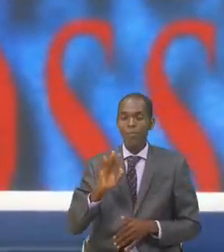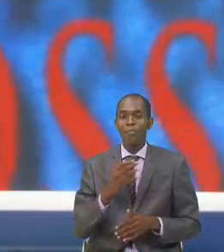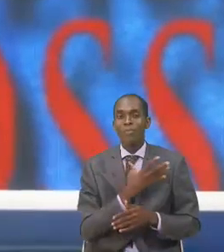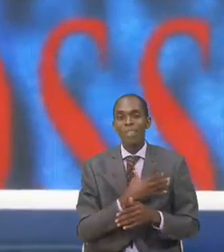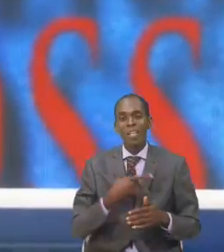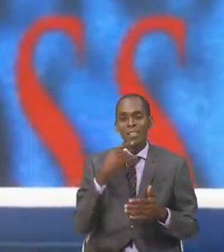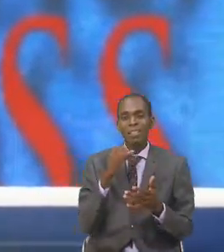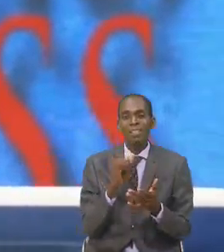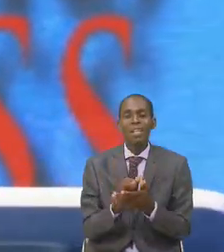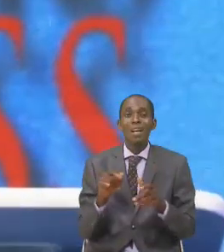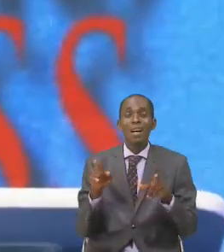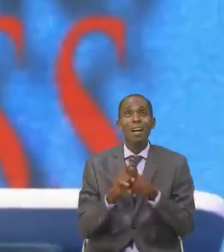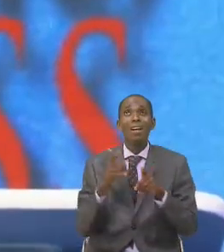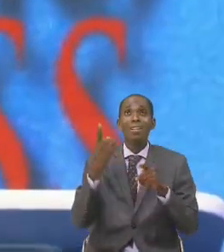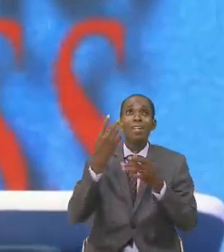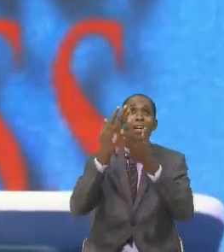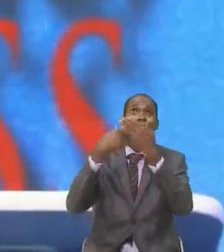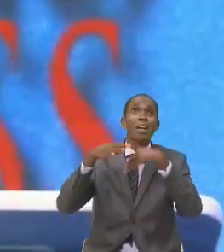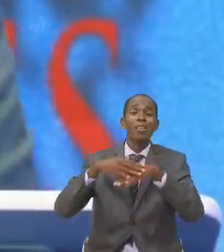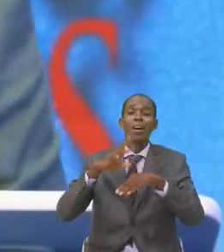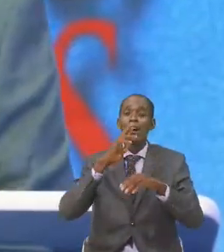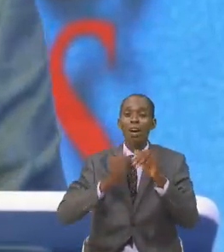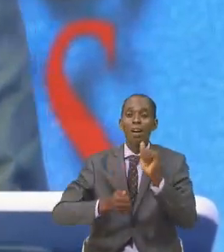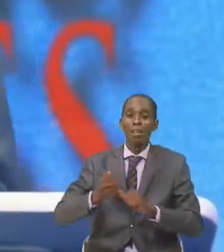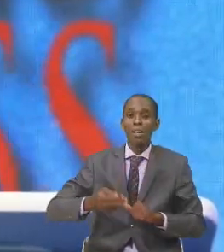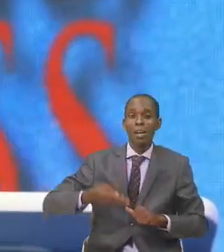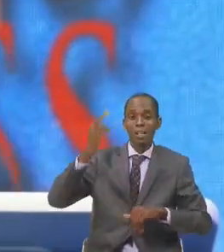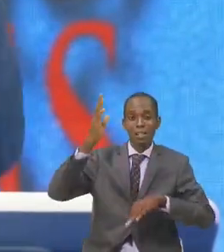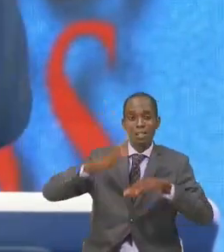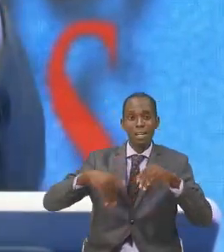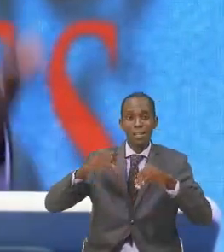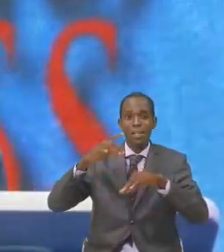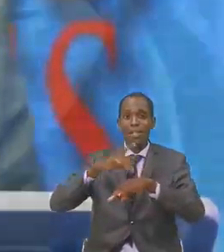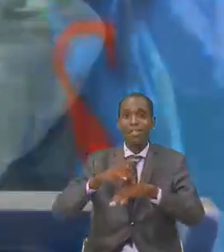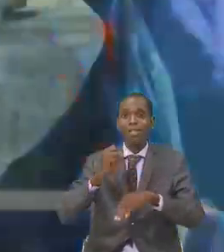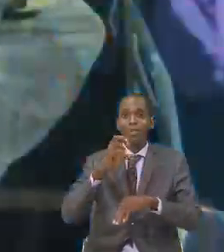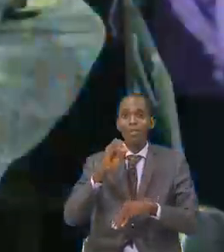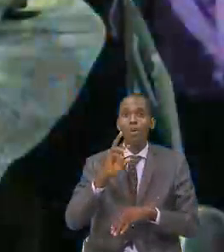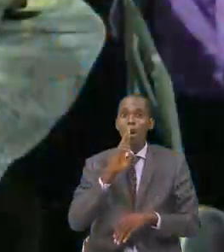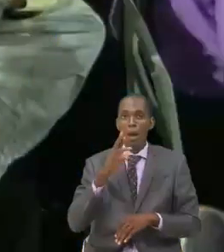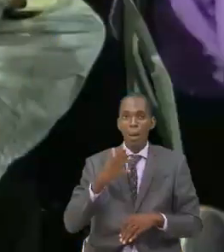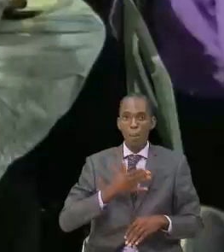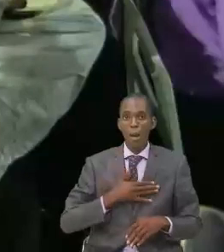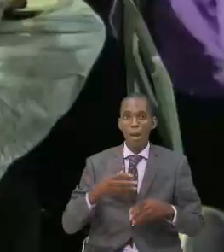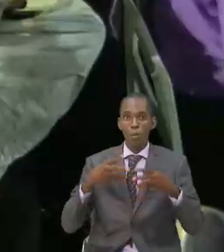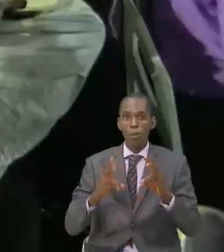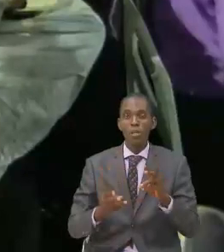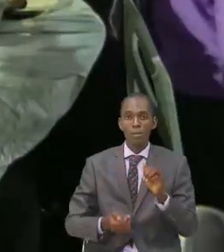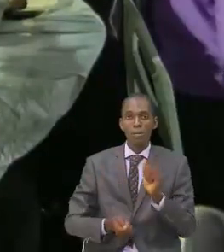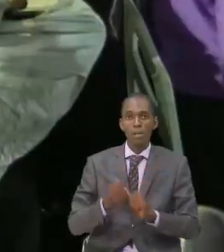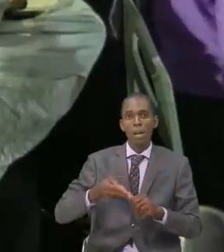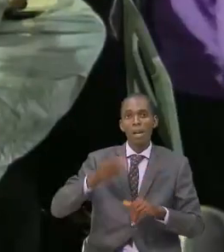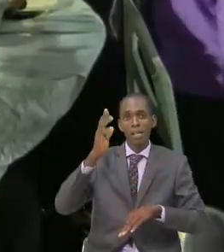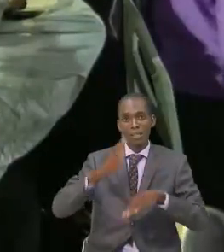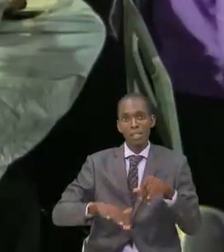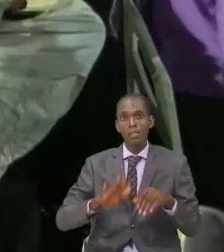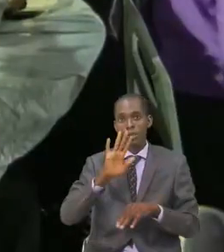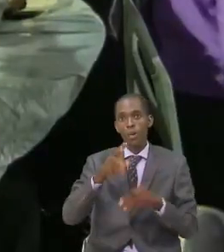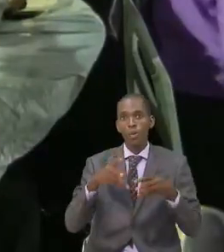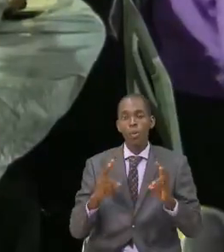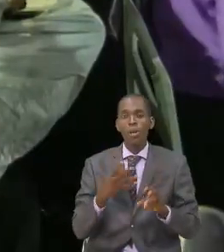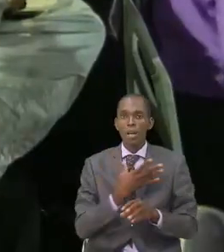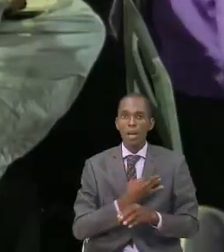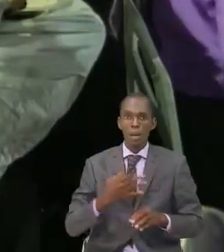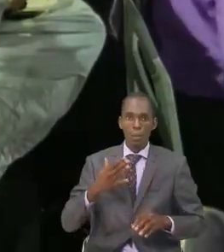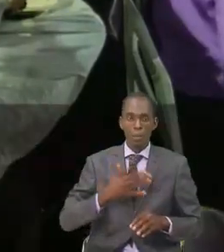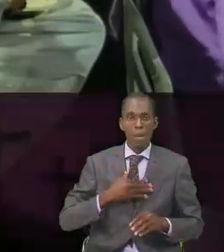are. And then in verse 9, He tells us, for as the heavens are higher than the earth, so are my